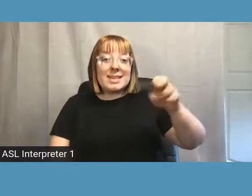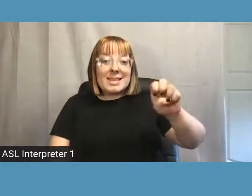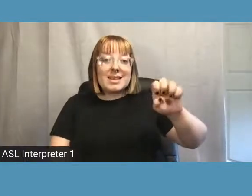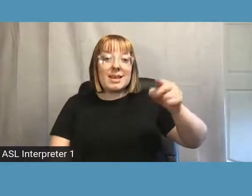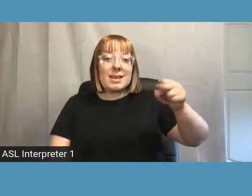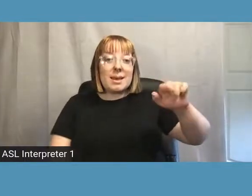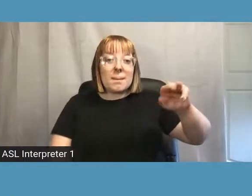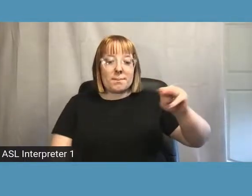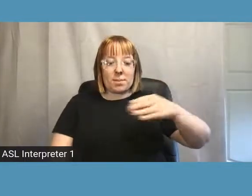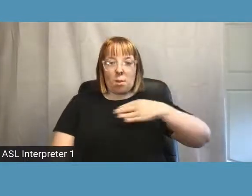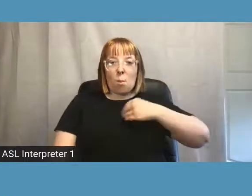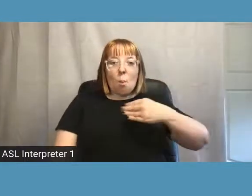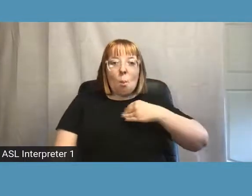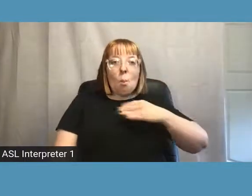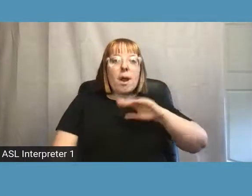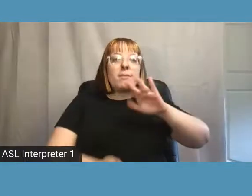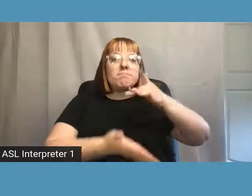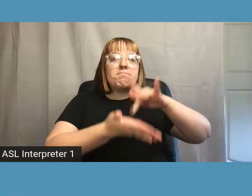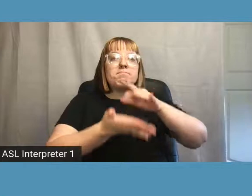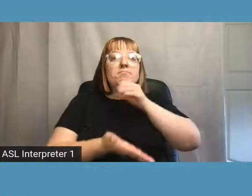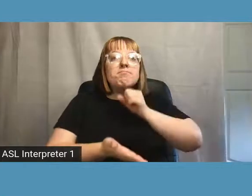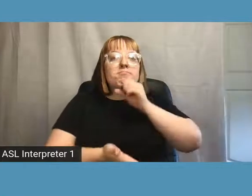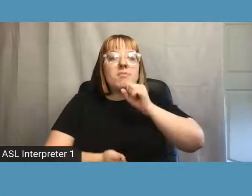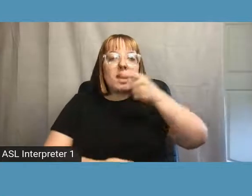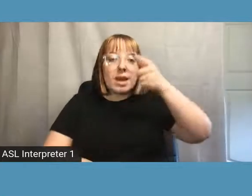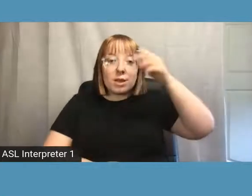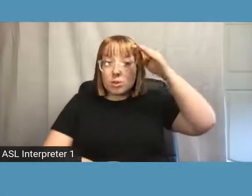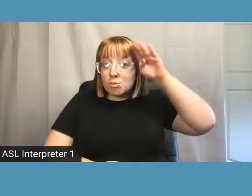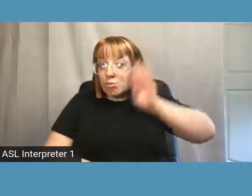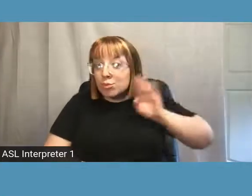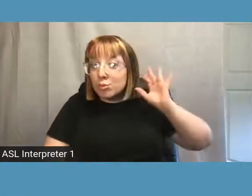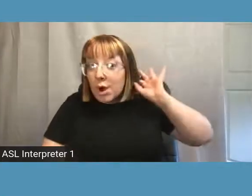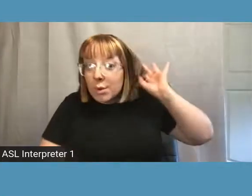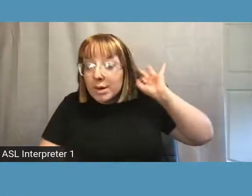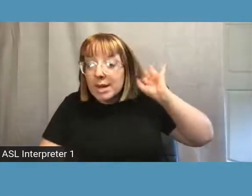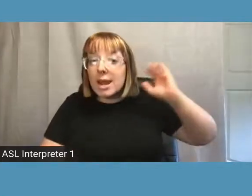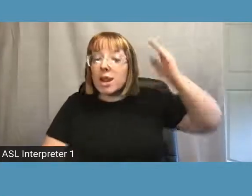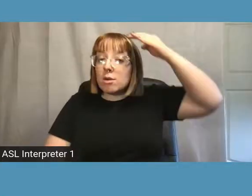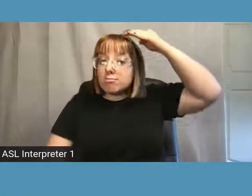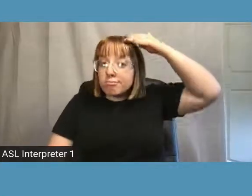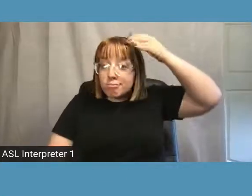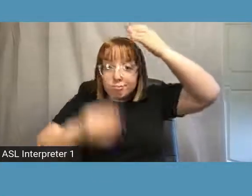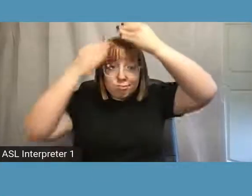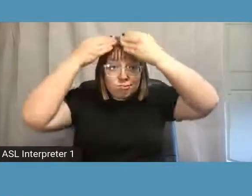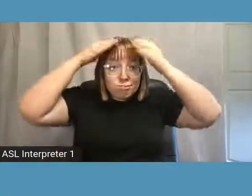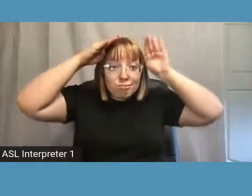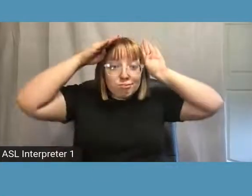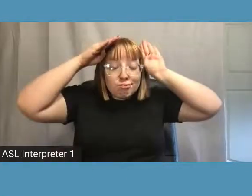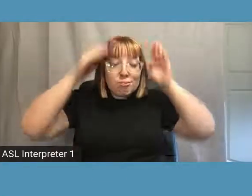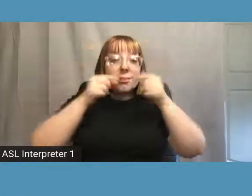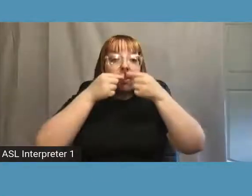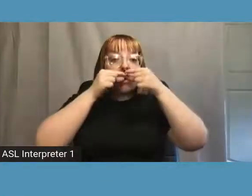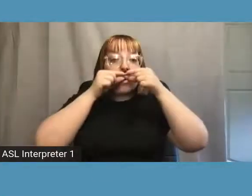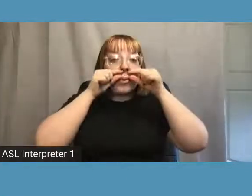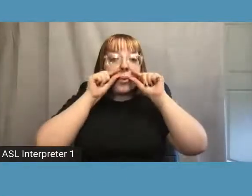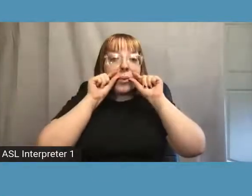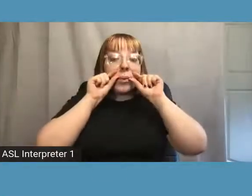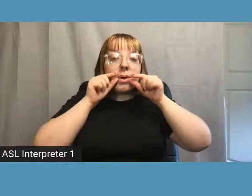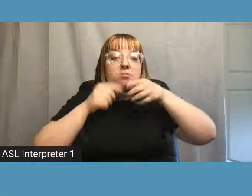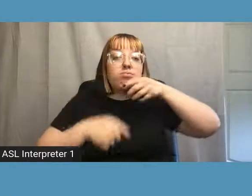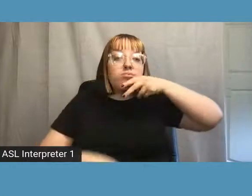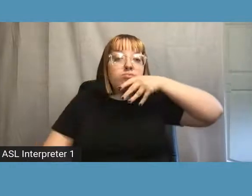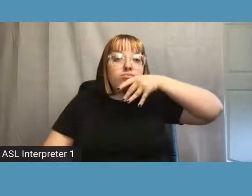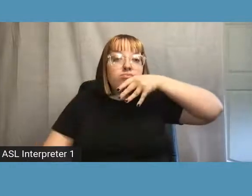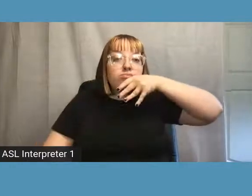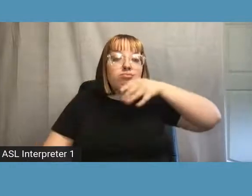male. My hair is brown and styled in a side part comb over. I have a mustache and a goatee. I am wearing a mint